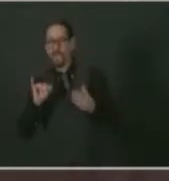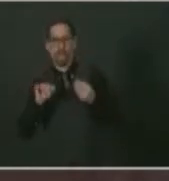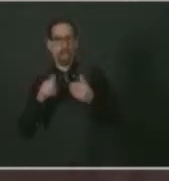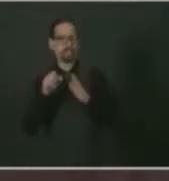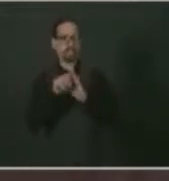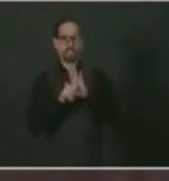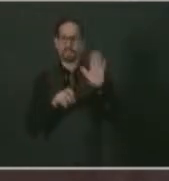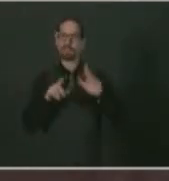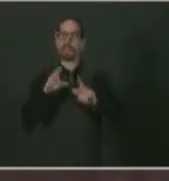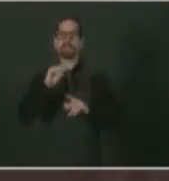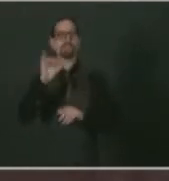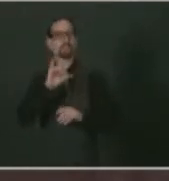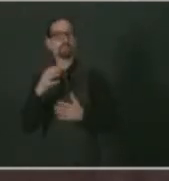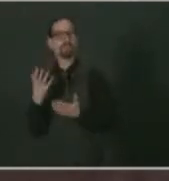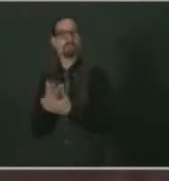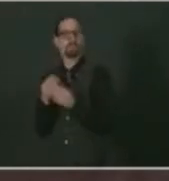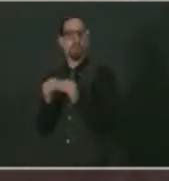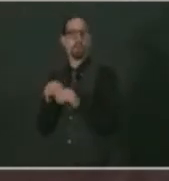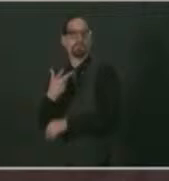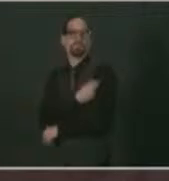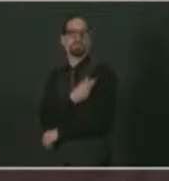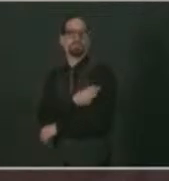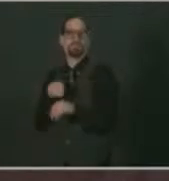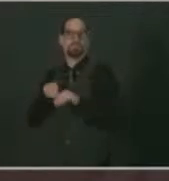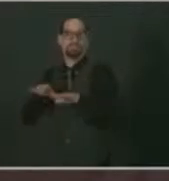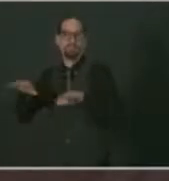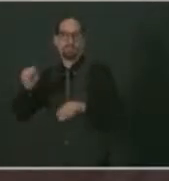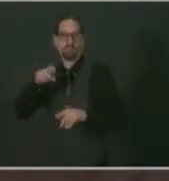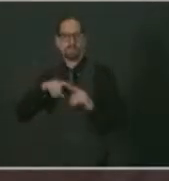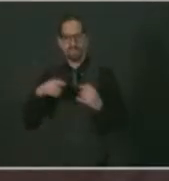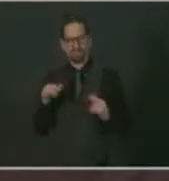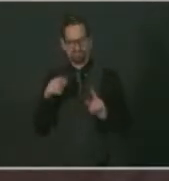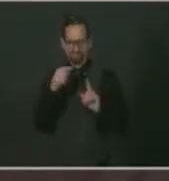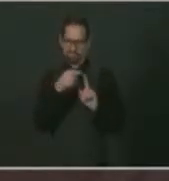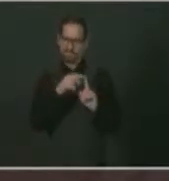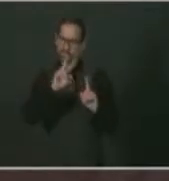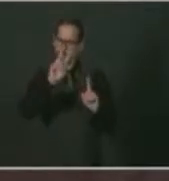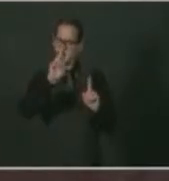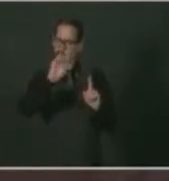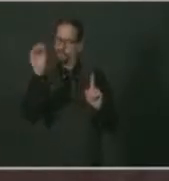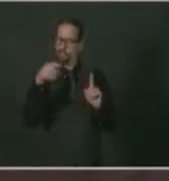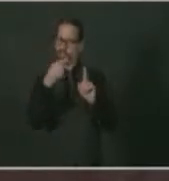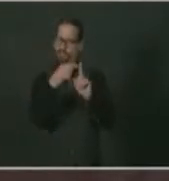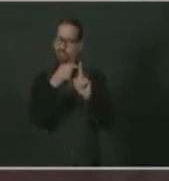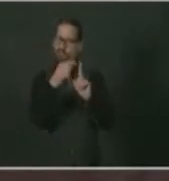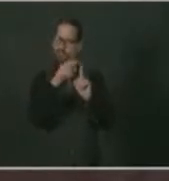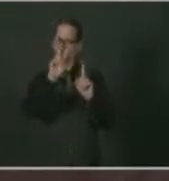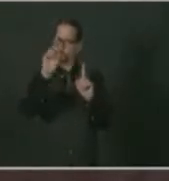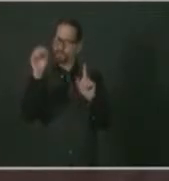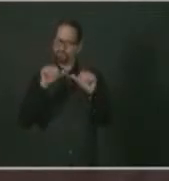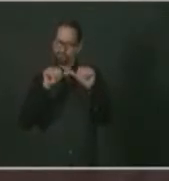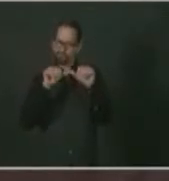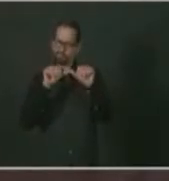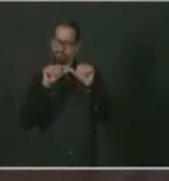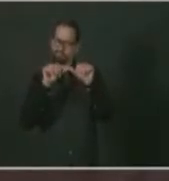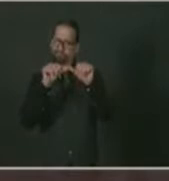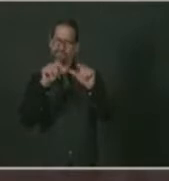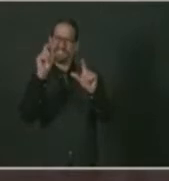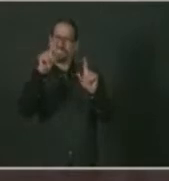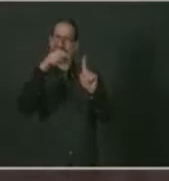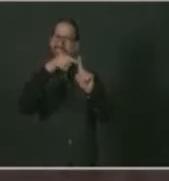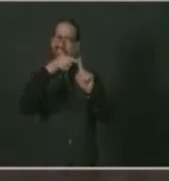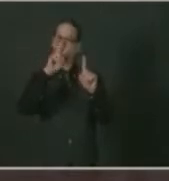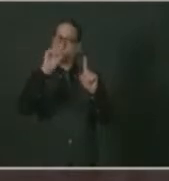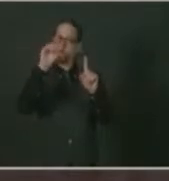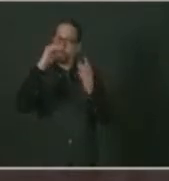seeing stability in our infection rate, in our positivity rate, but not a decrease at the moment. What we want to make sure of is we make